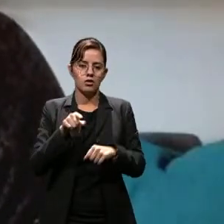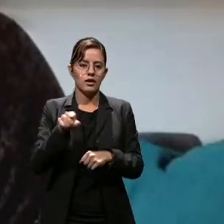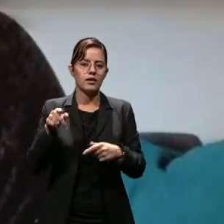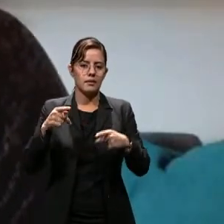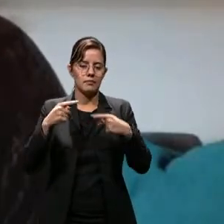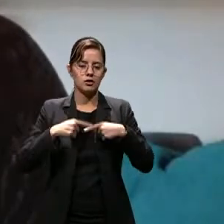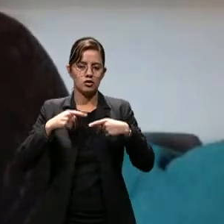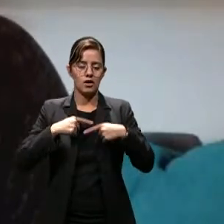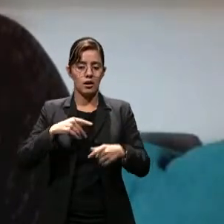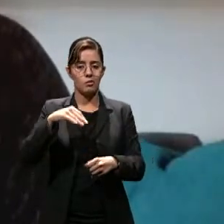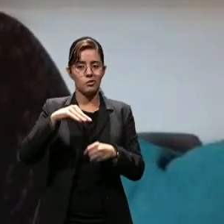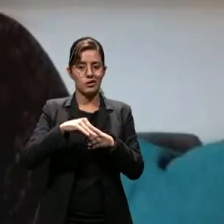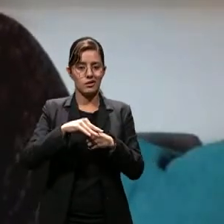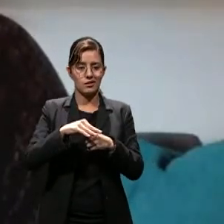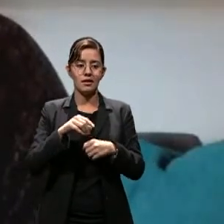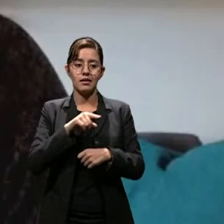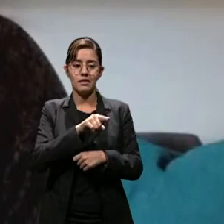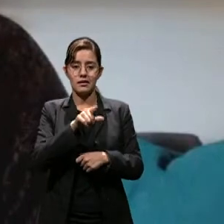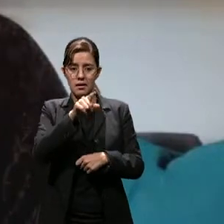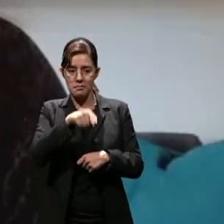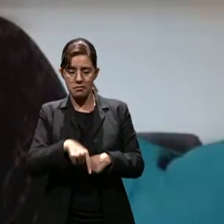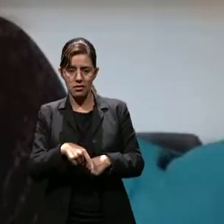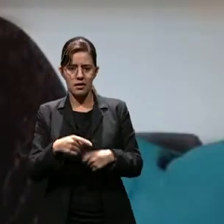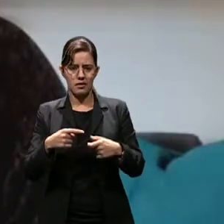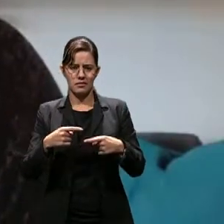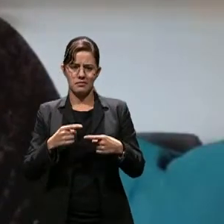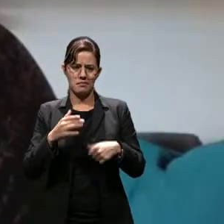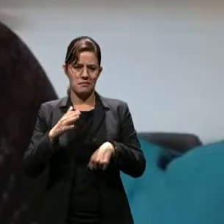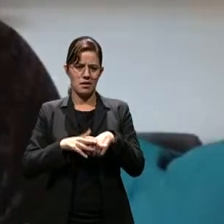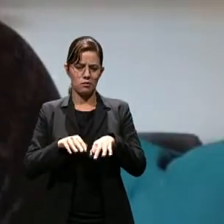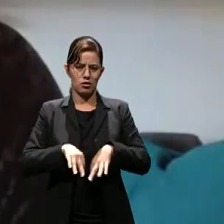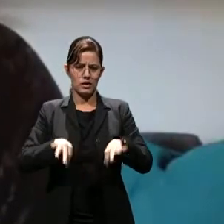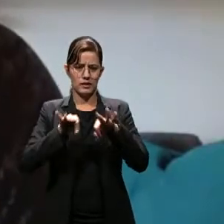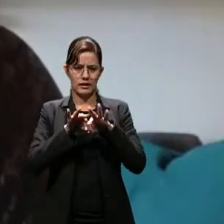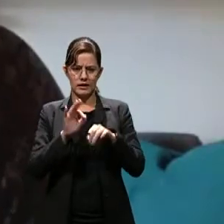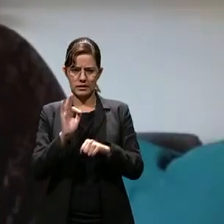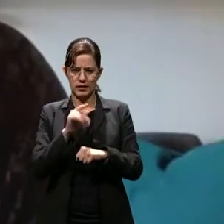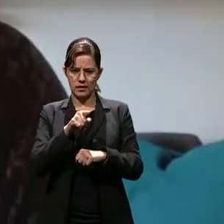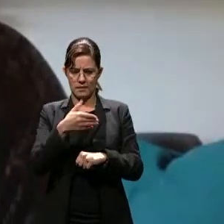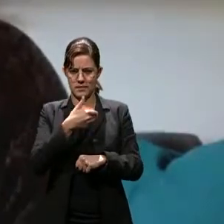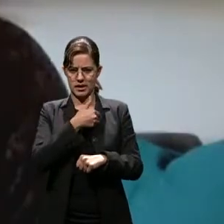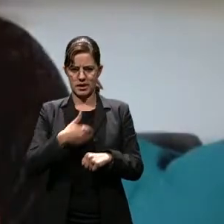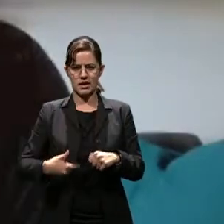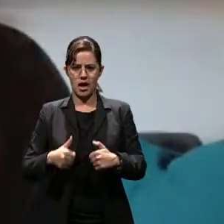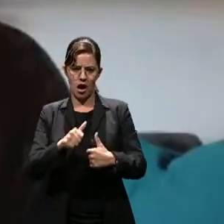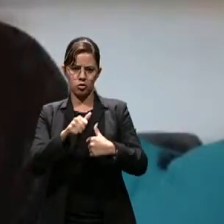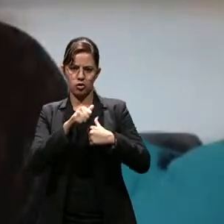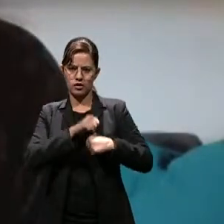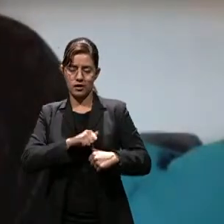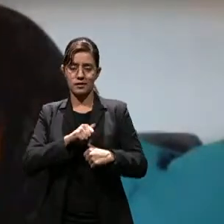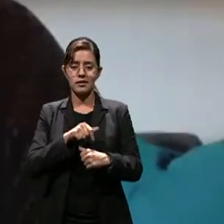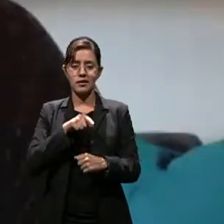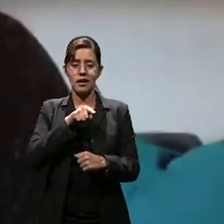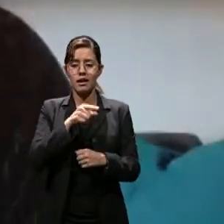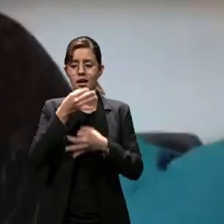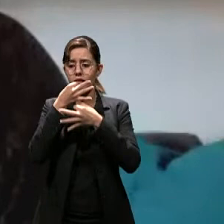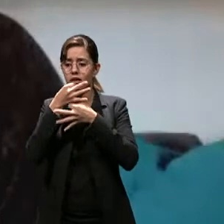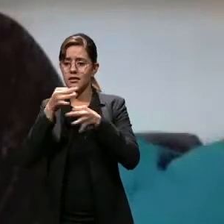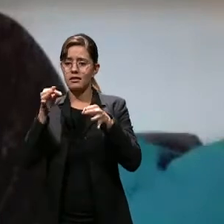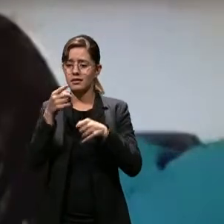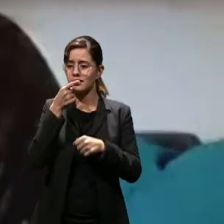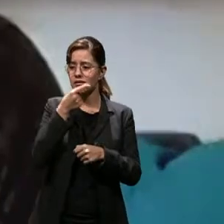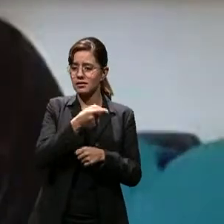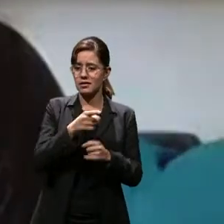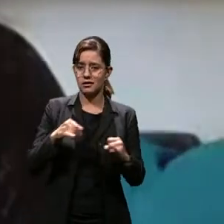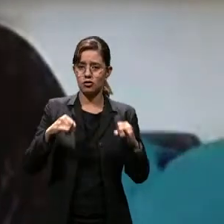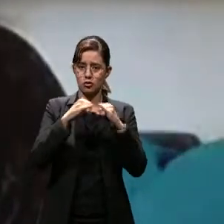most important figure of the system, is creating this distrust on the electoral system and or this suspicion